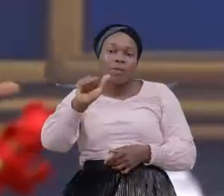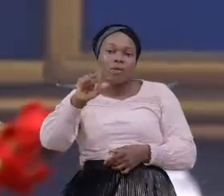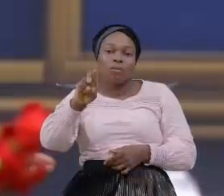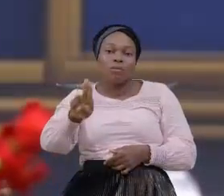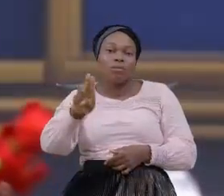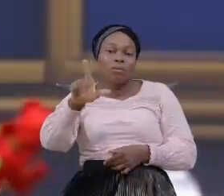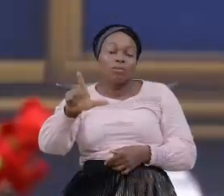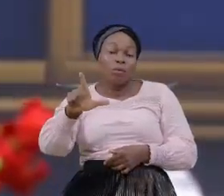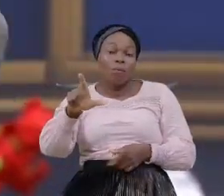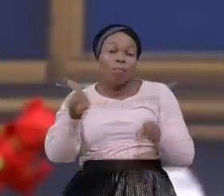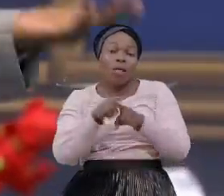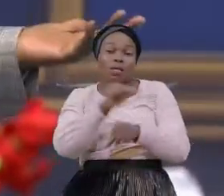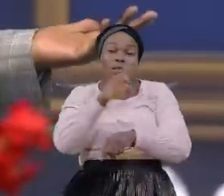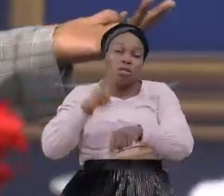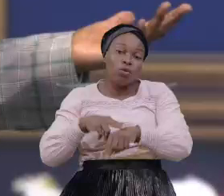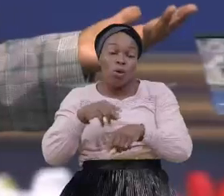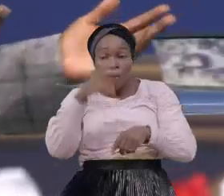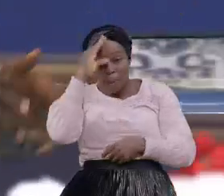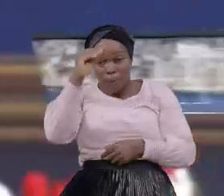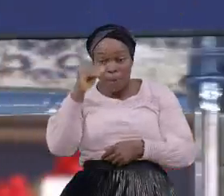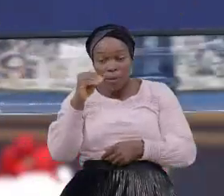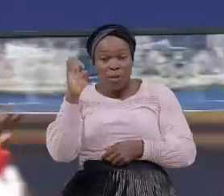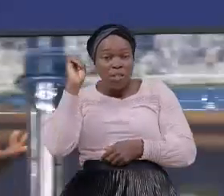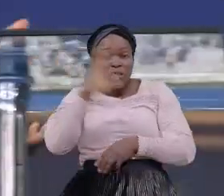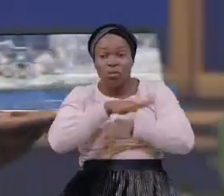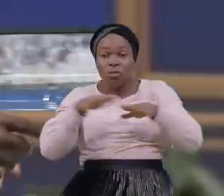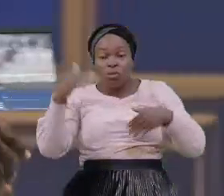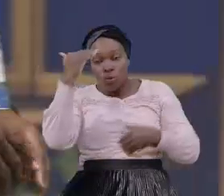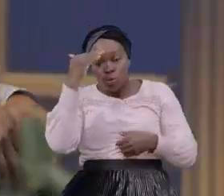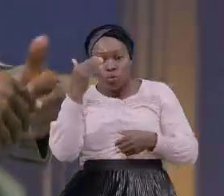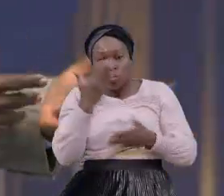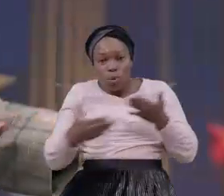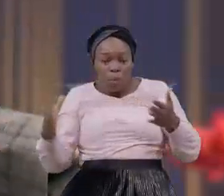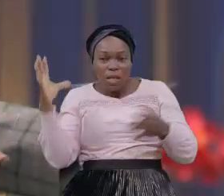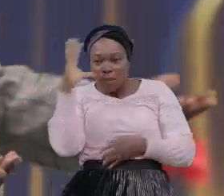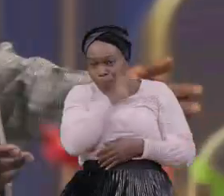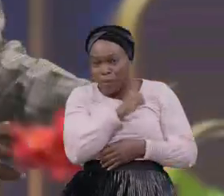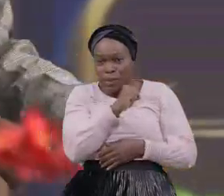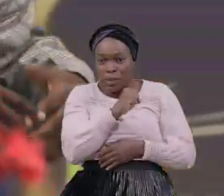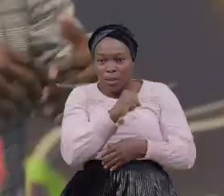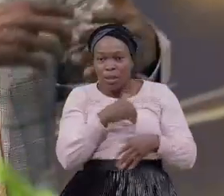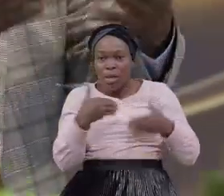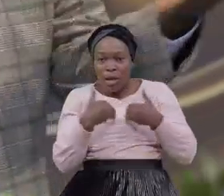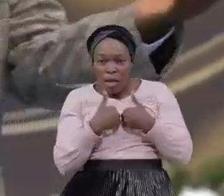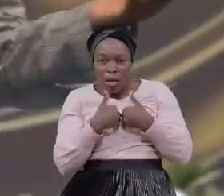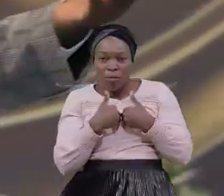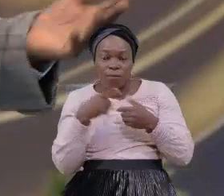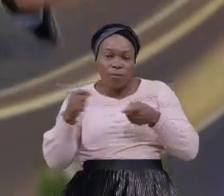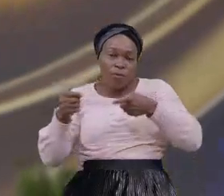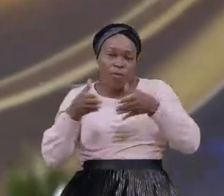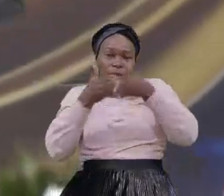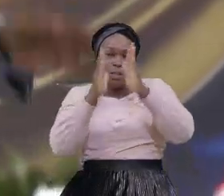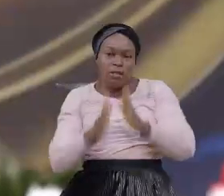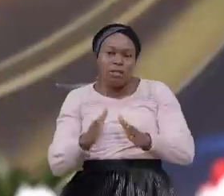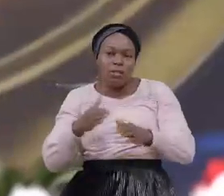was anything missing. He had a heart, the heart of a man, the heart of an Israelite, the heart of, you